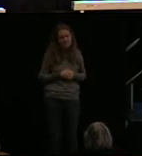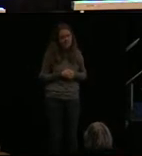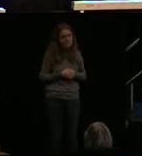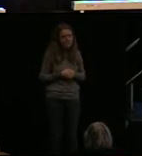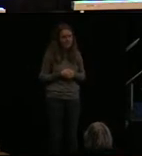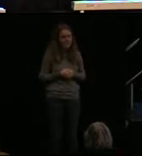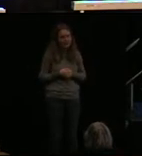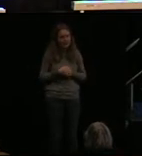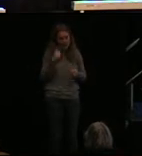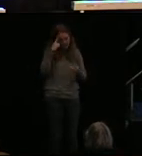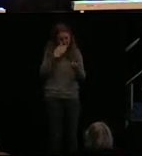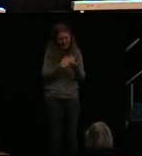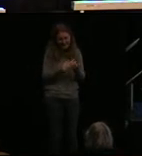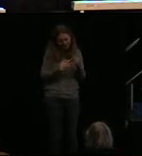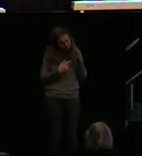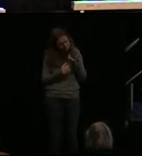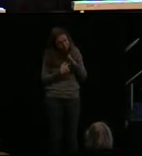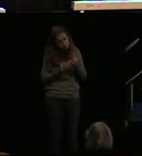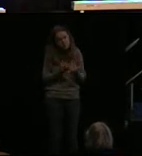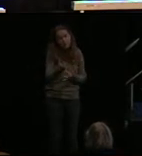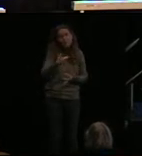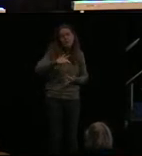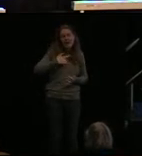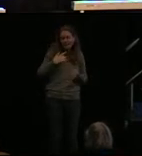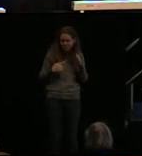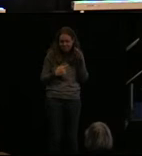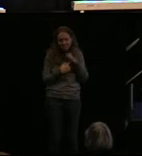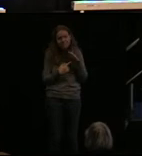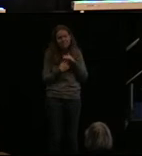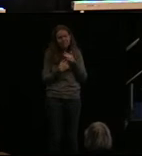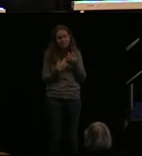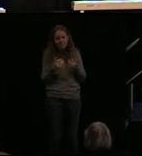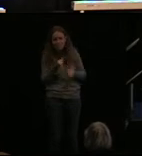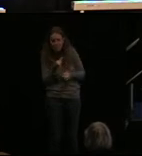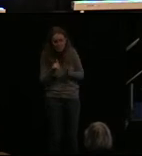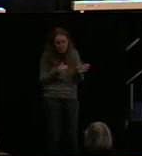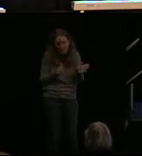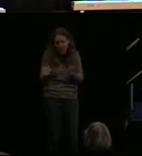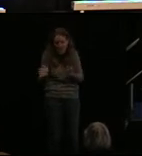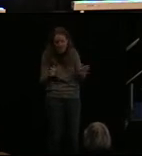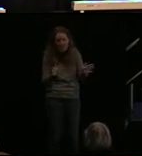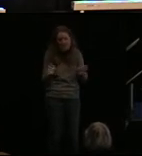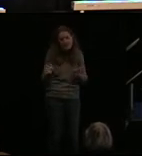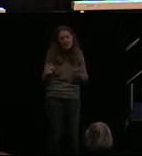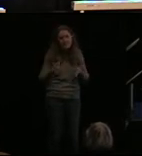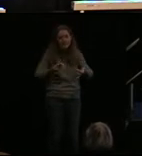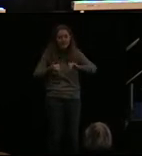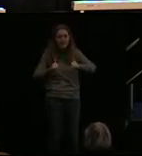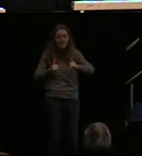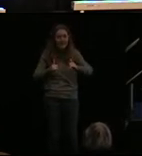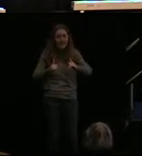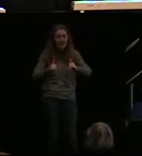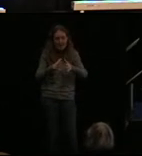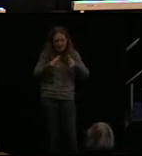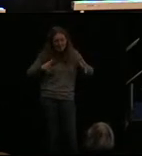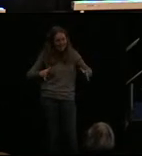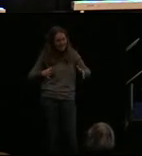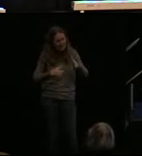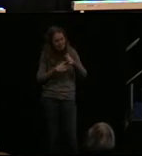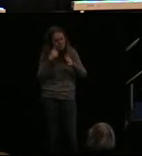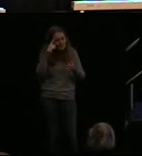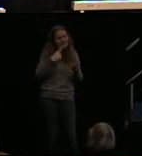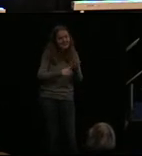these decisions are critical in life, absolutely critical, which way we go. And sometimes there's the big decisions of life, isn't there,